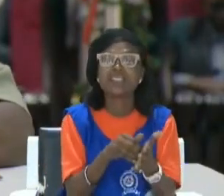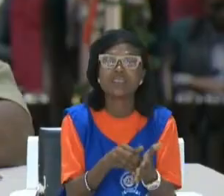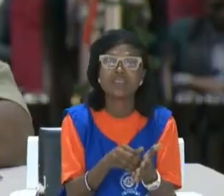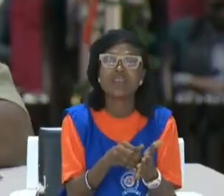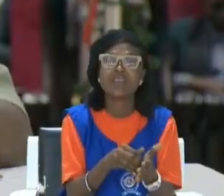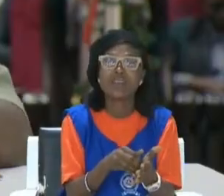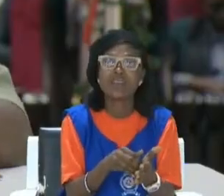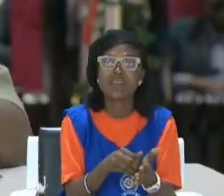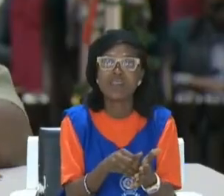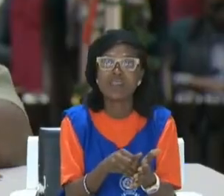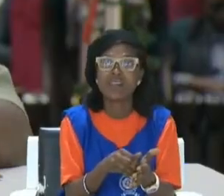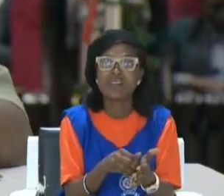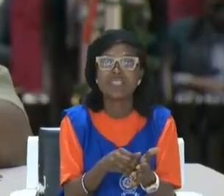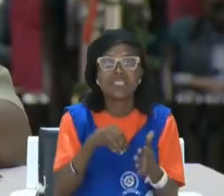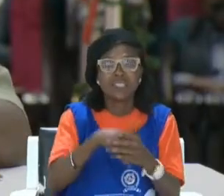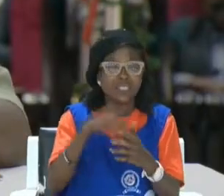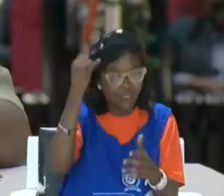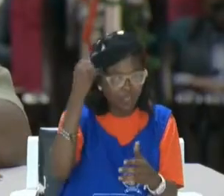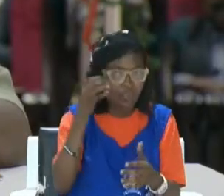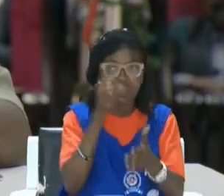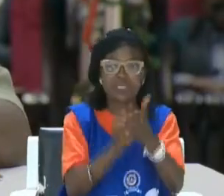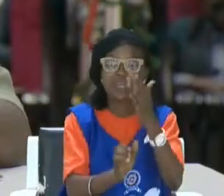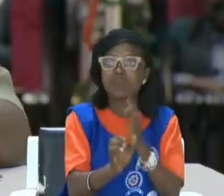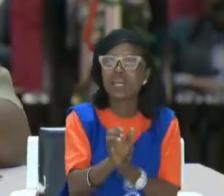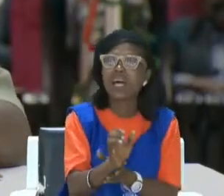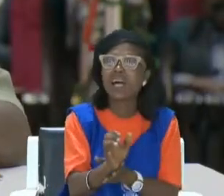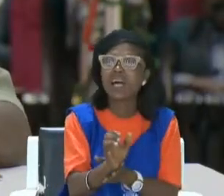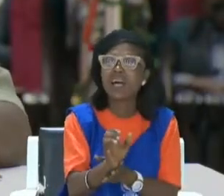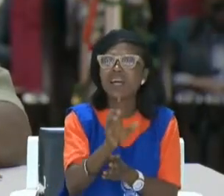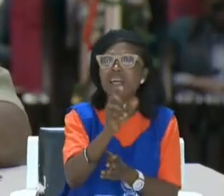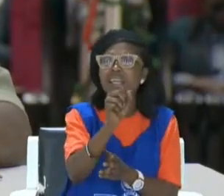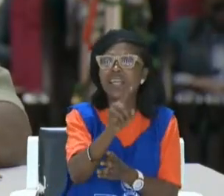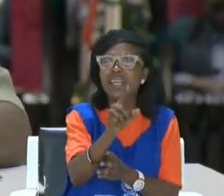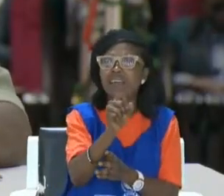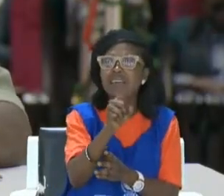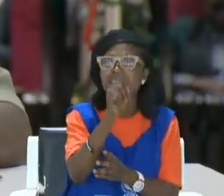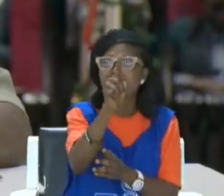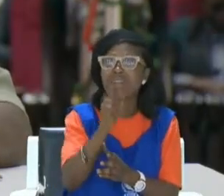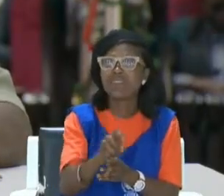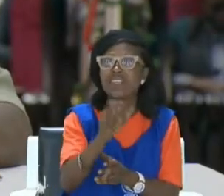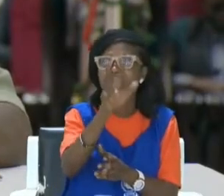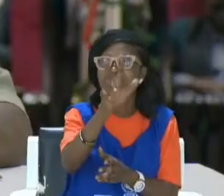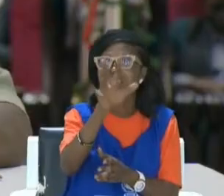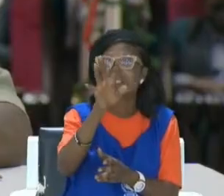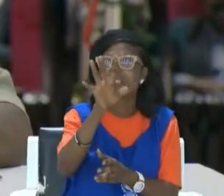I mean, in John chapter 11, from verse